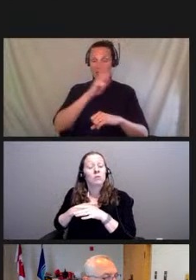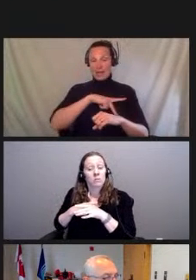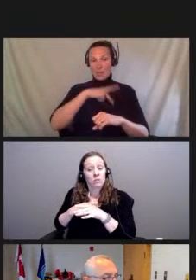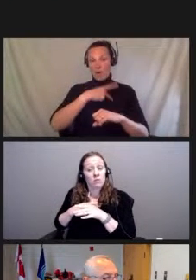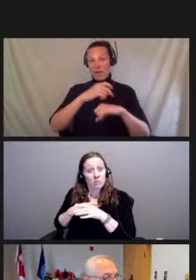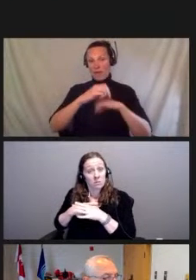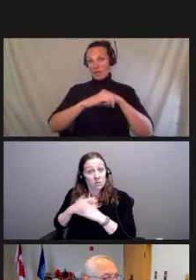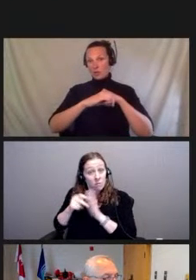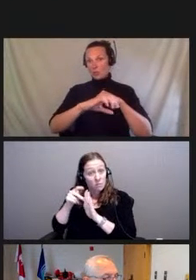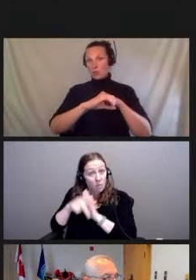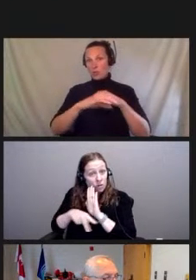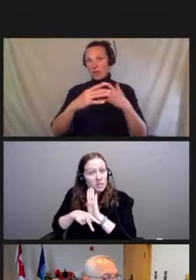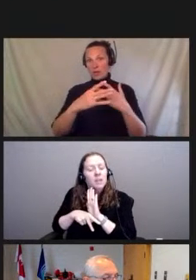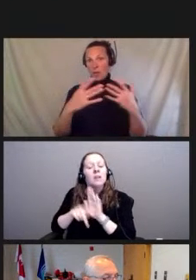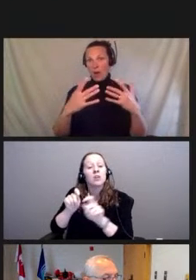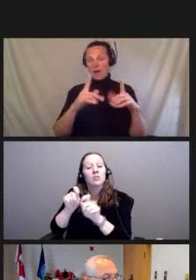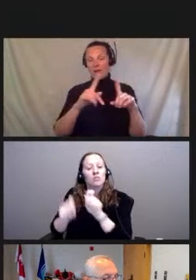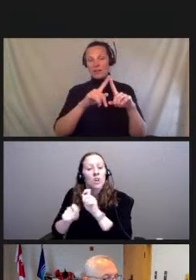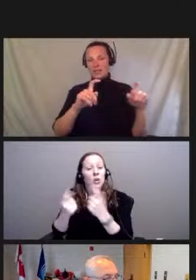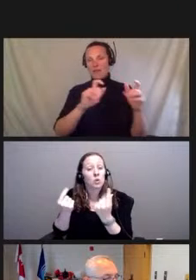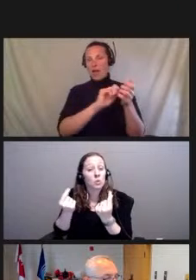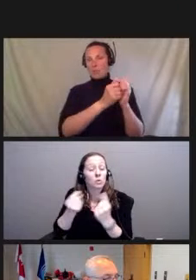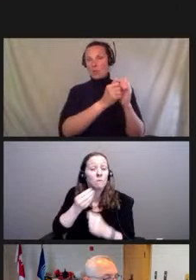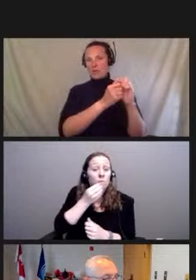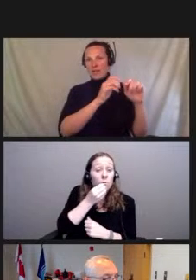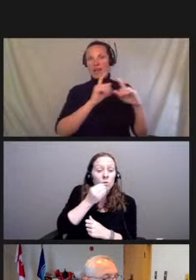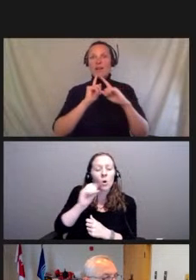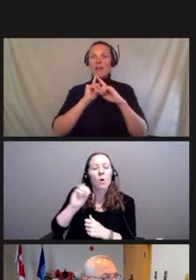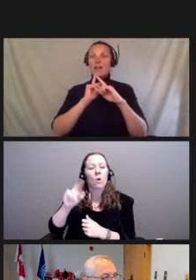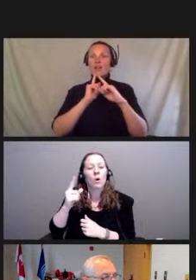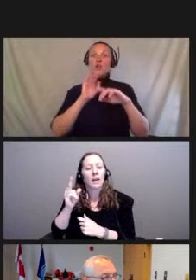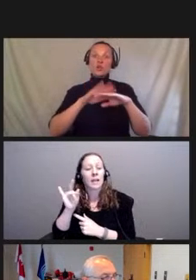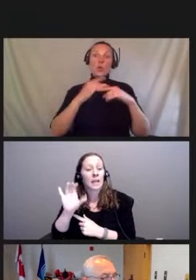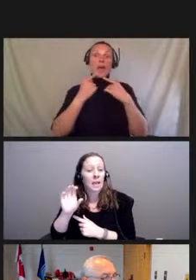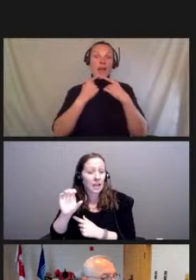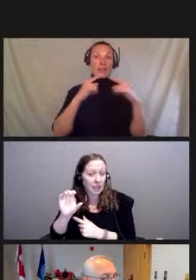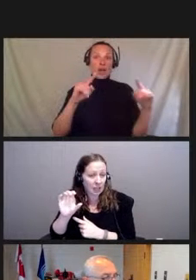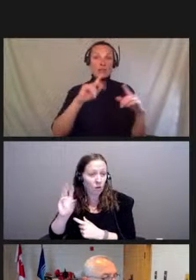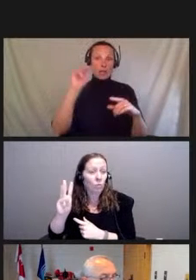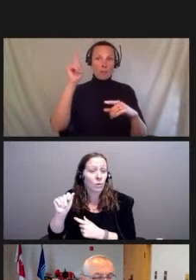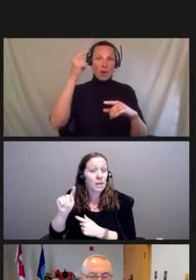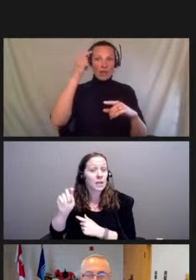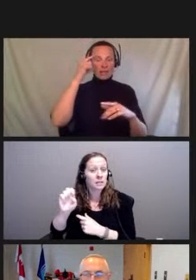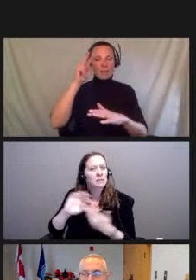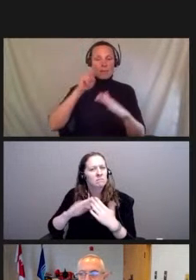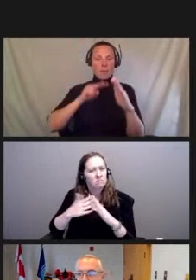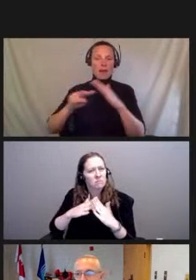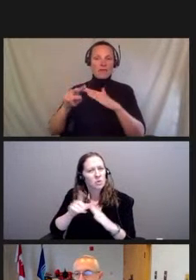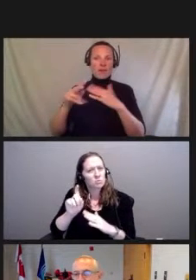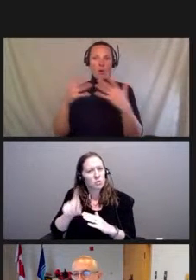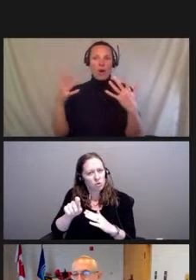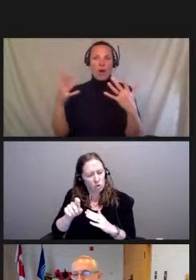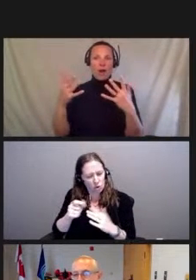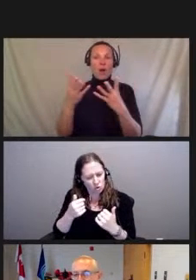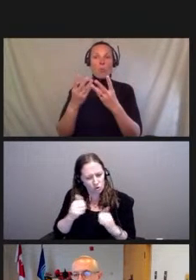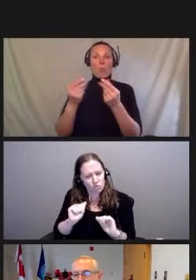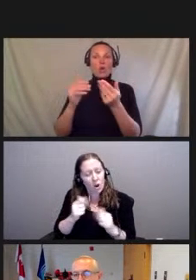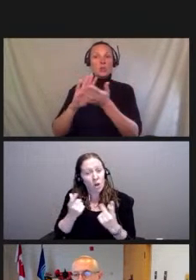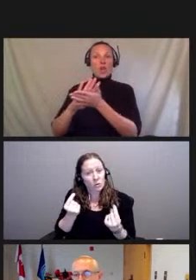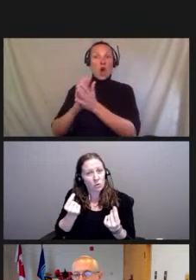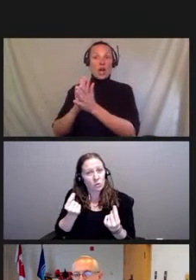clarified and expanded the categories of food and organic waste that municipalities should make an effort to reduce and